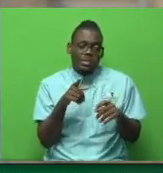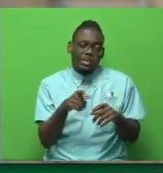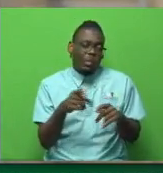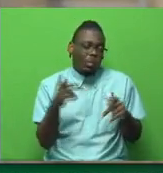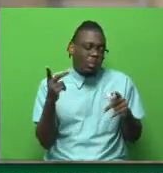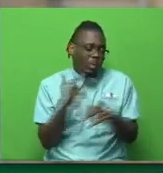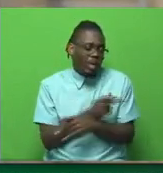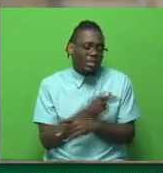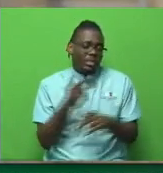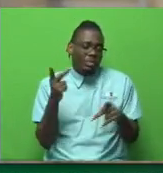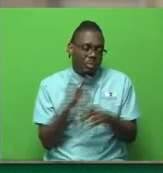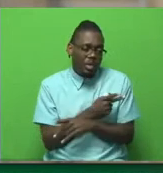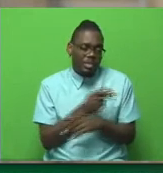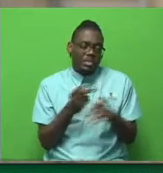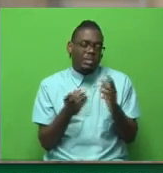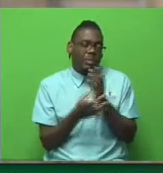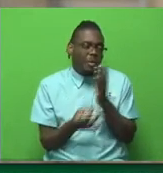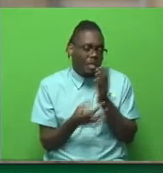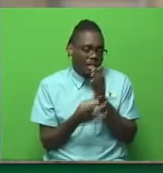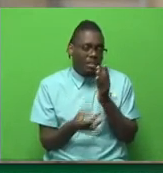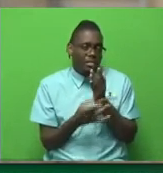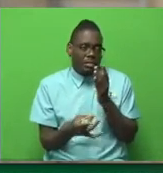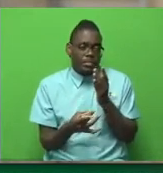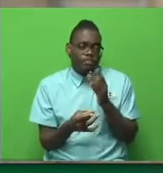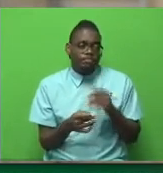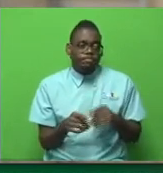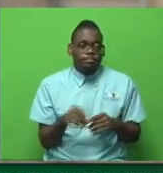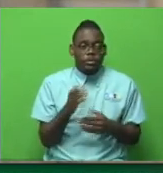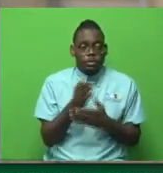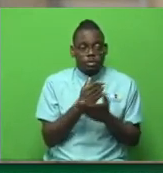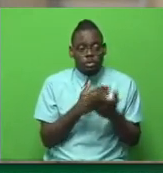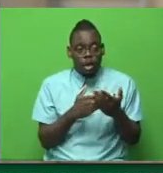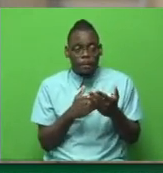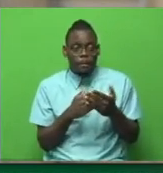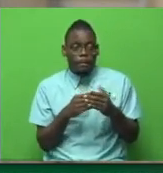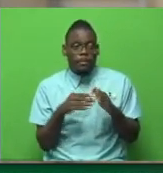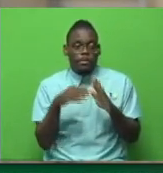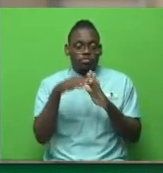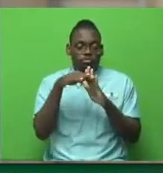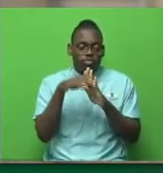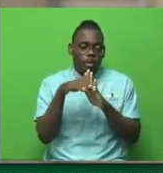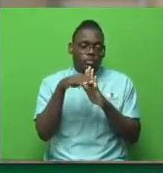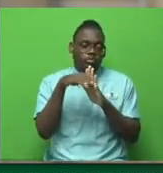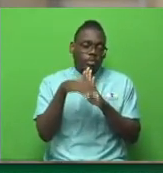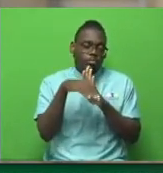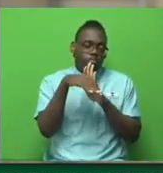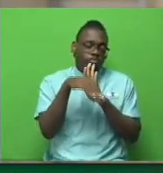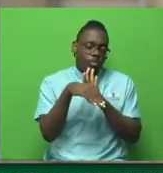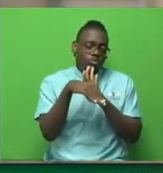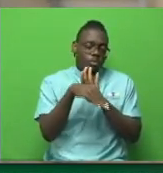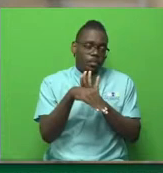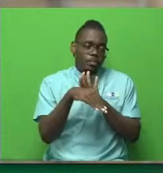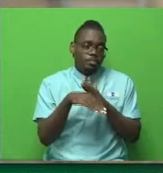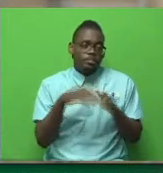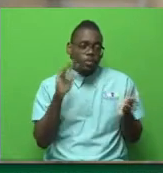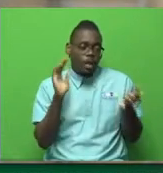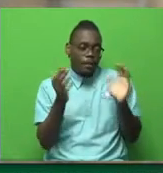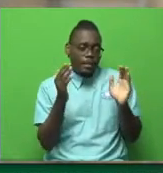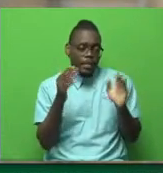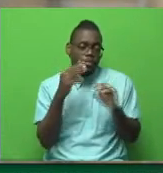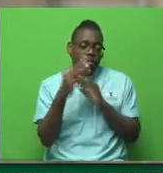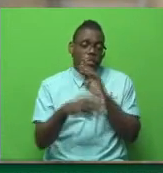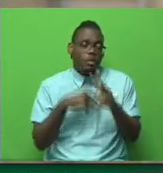price drop during that period was one of the three biggest declines since World War II and the